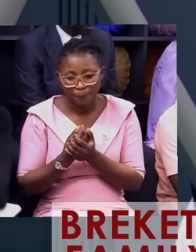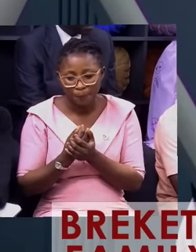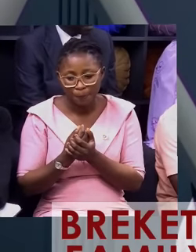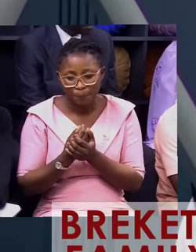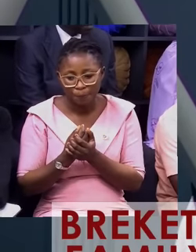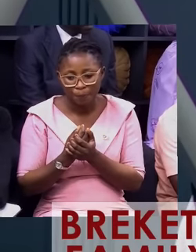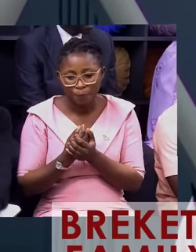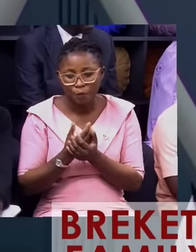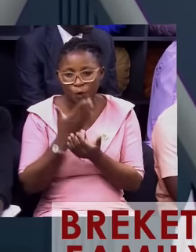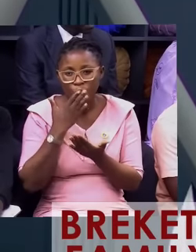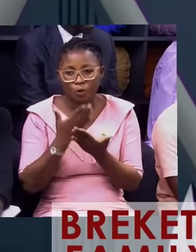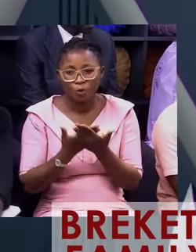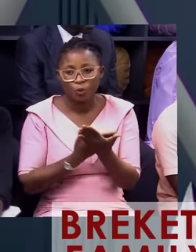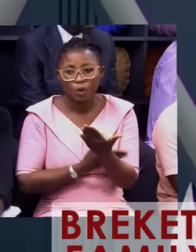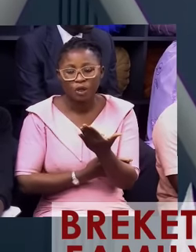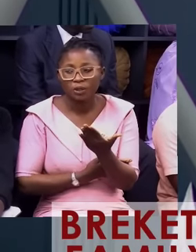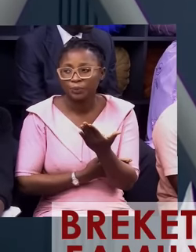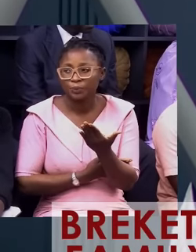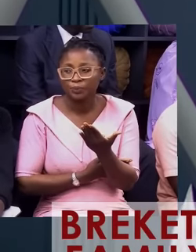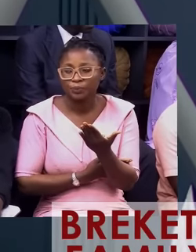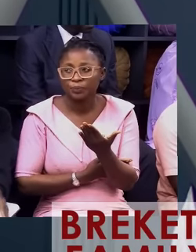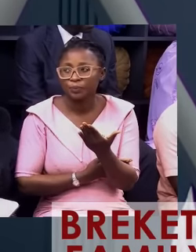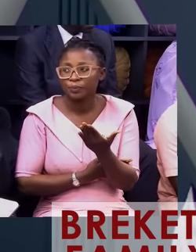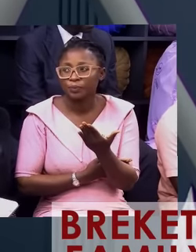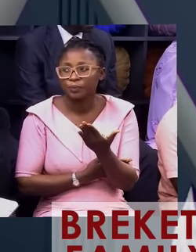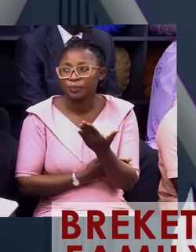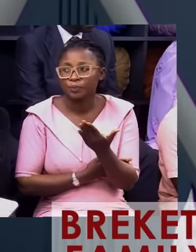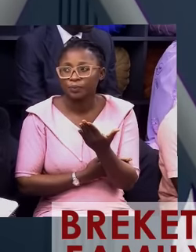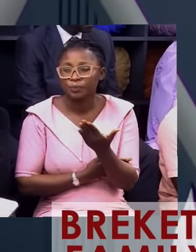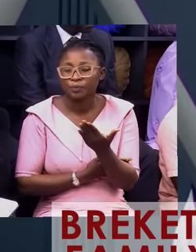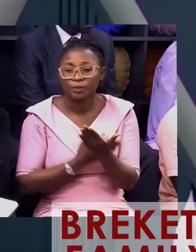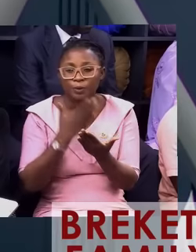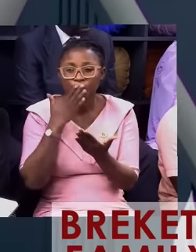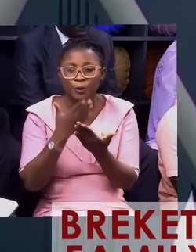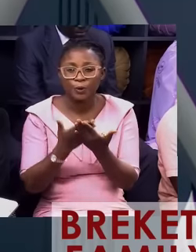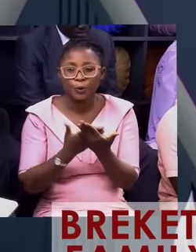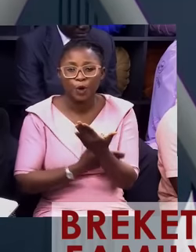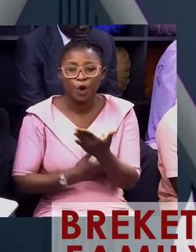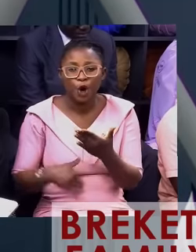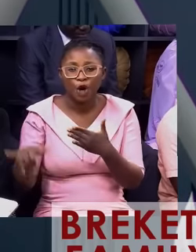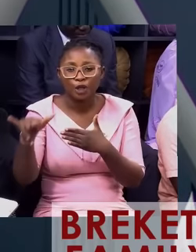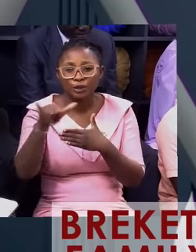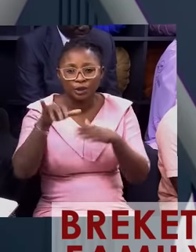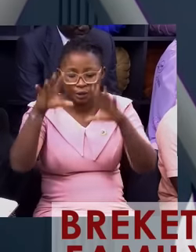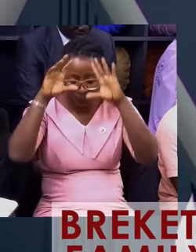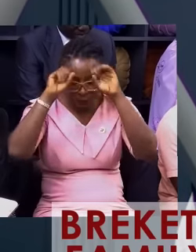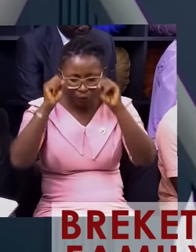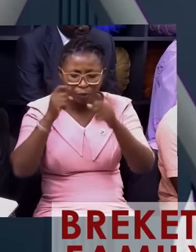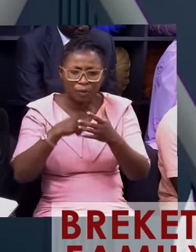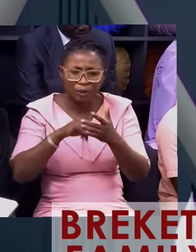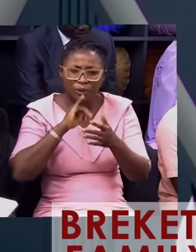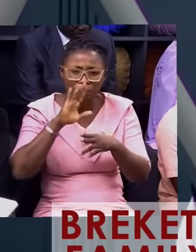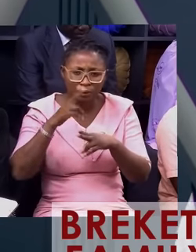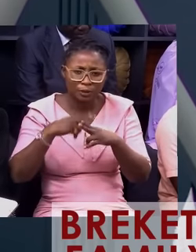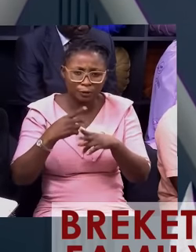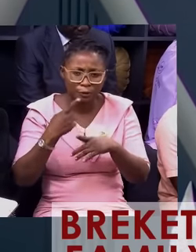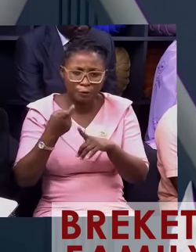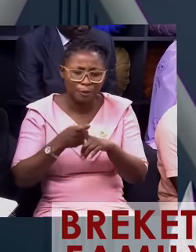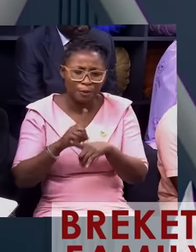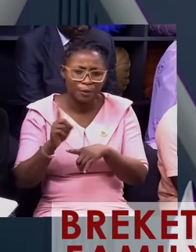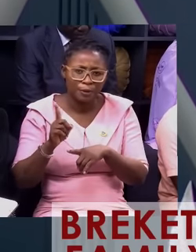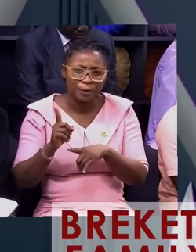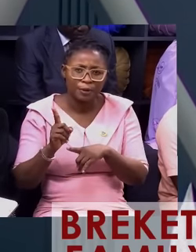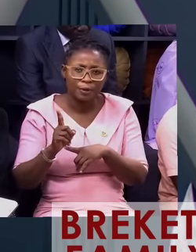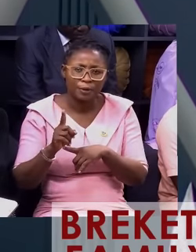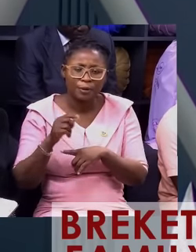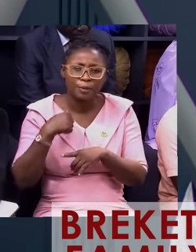morning good morning good morning president your name where you from my